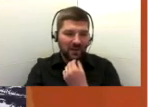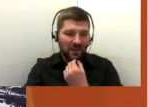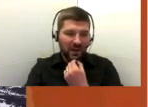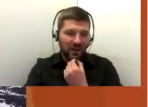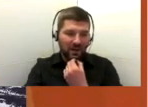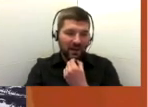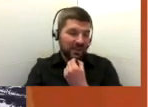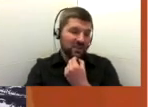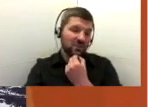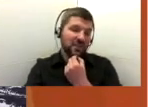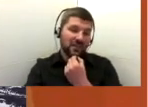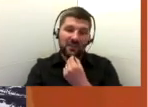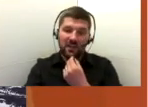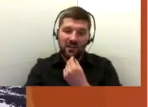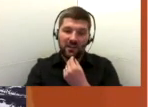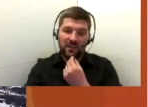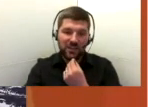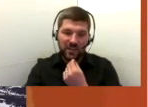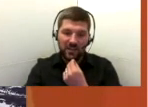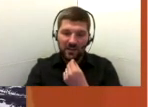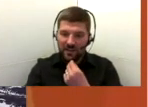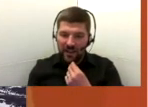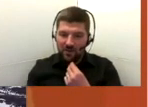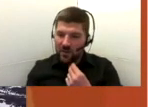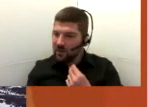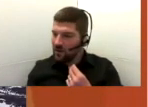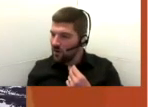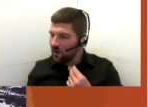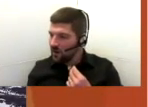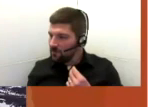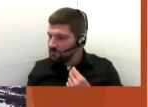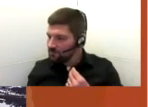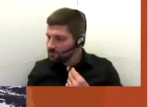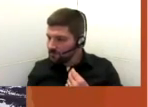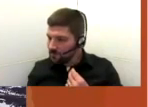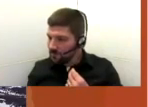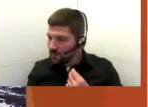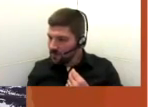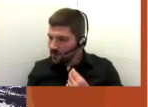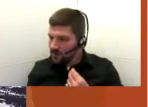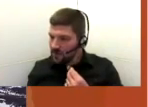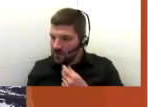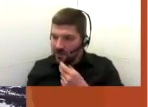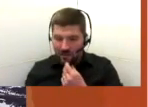weight on the edge of Greenland, the Greenland Ice Sheet. And we go,